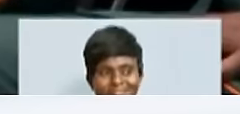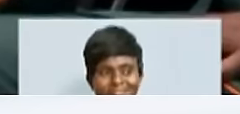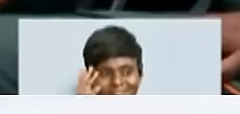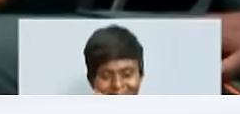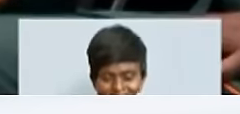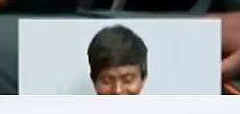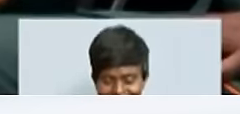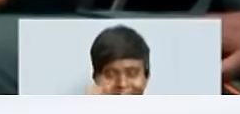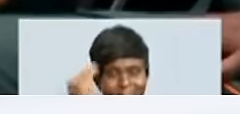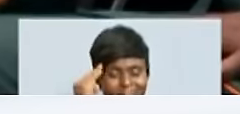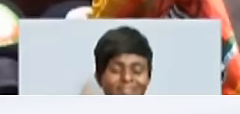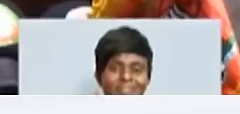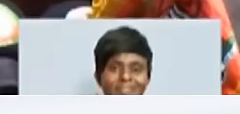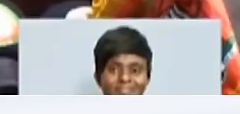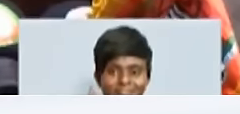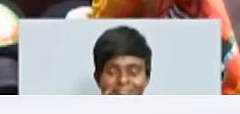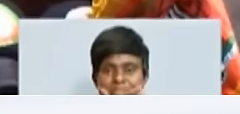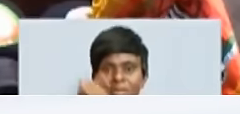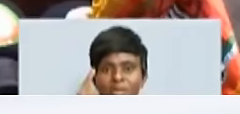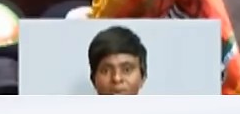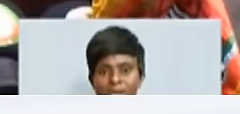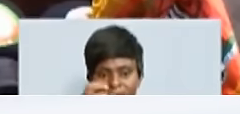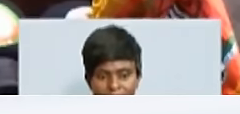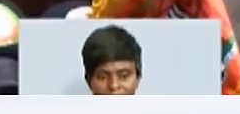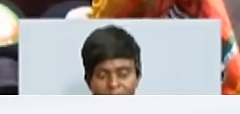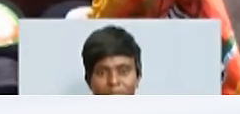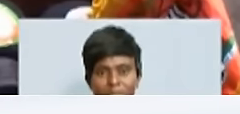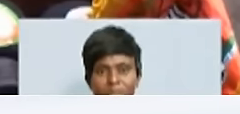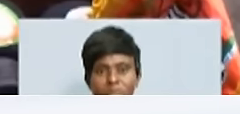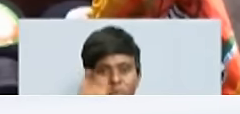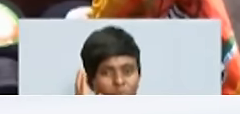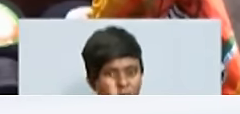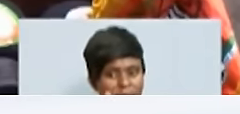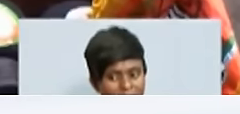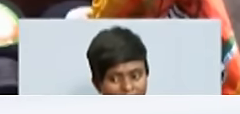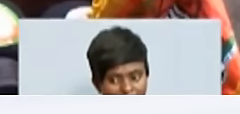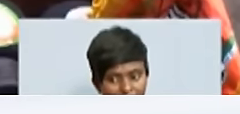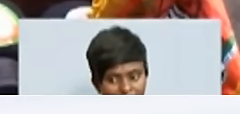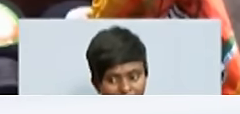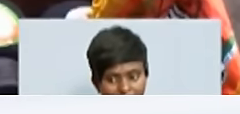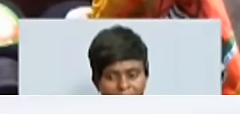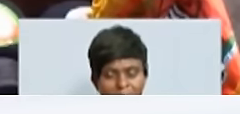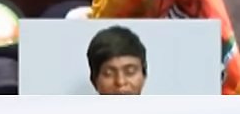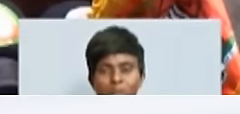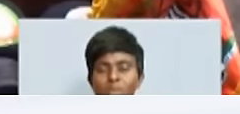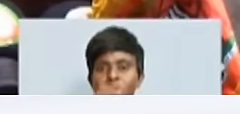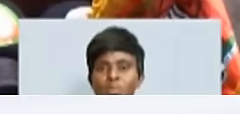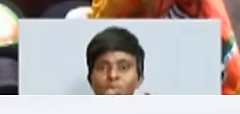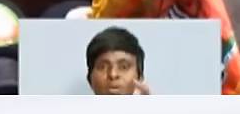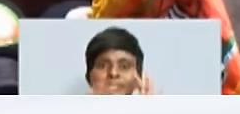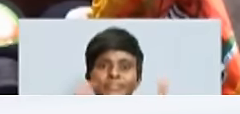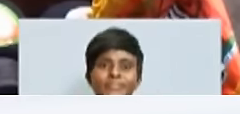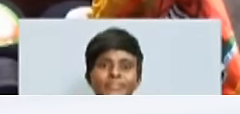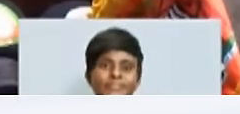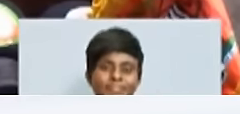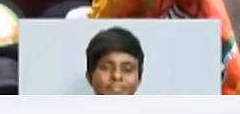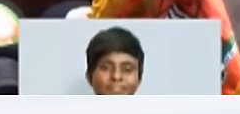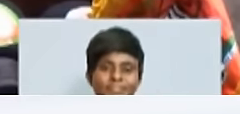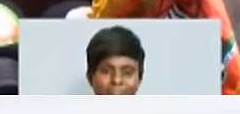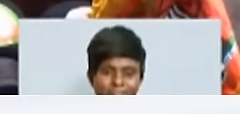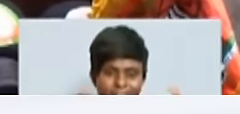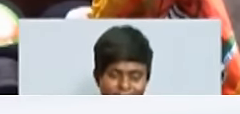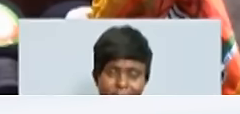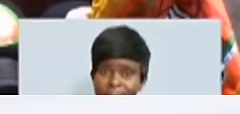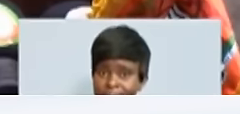because we know this is the best investment, not to the child only, but to the family, to the